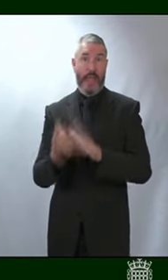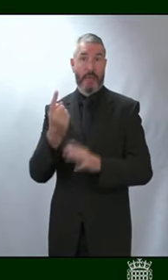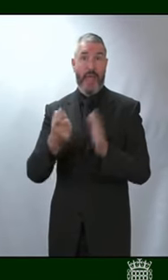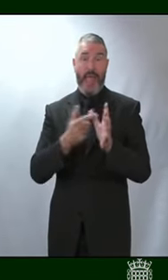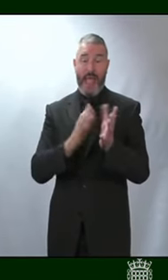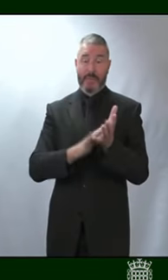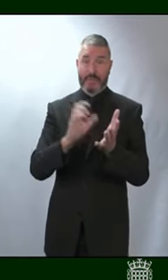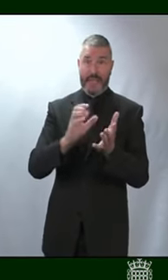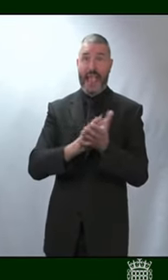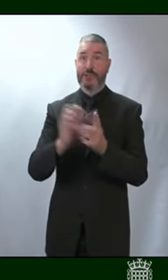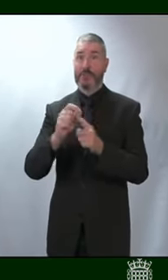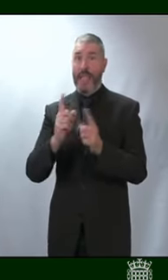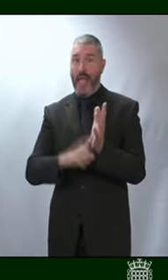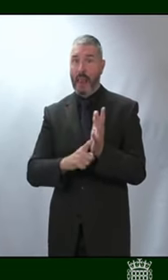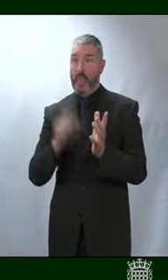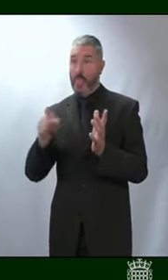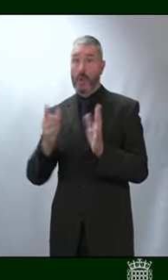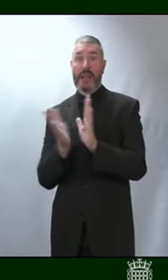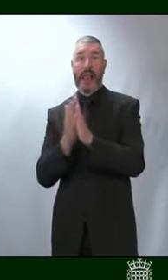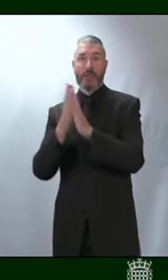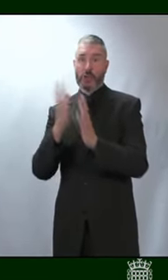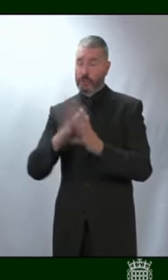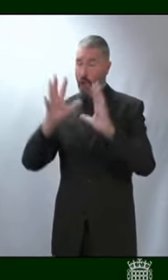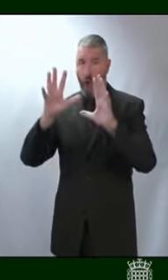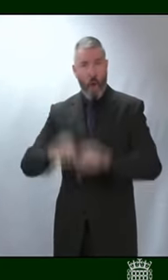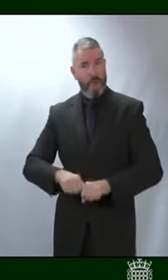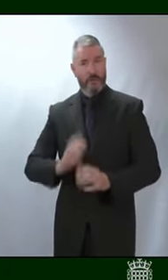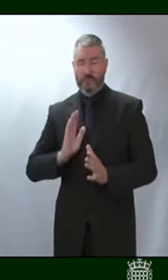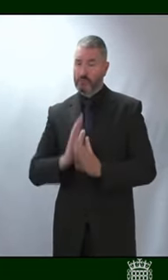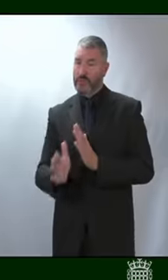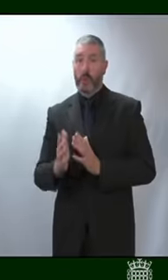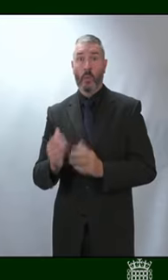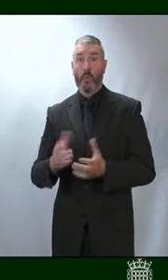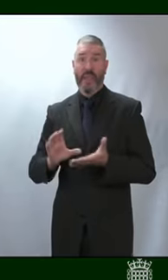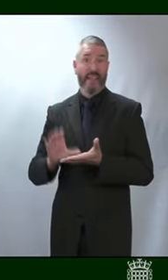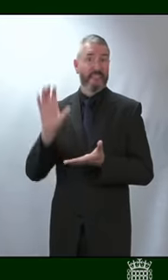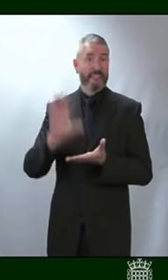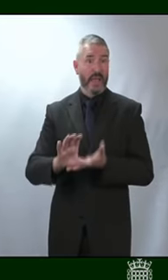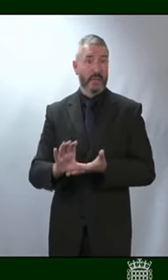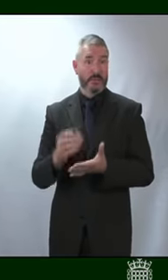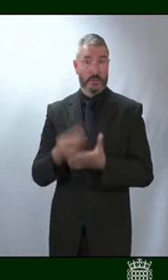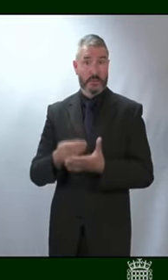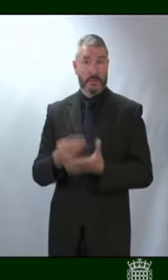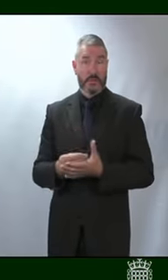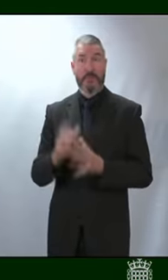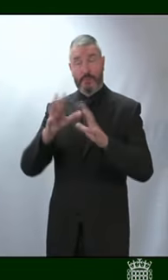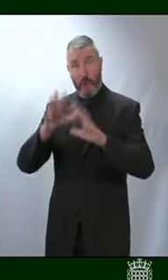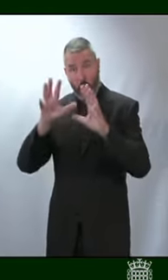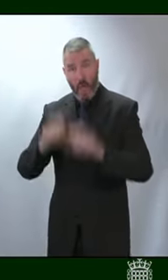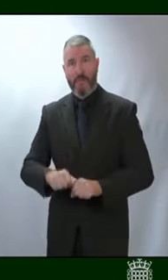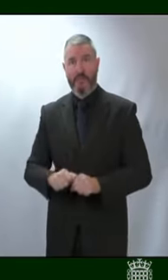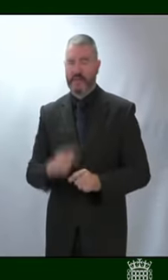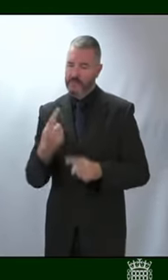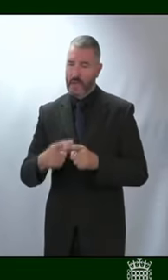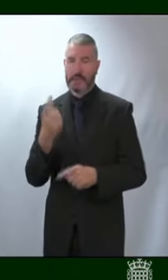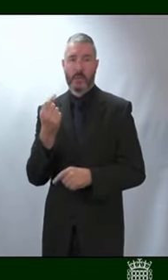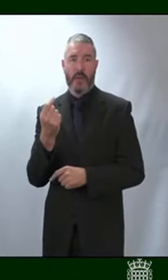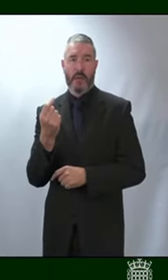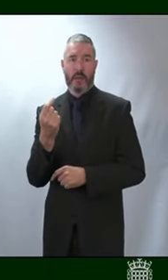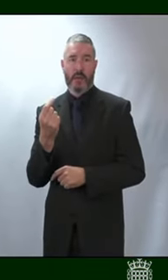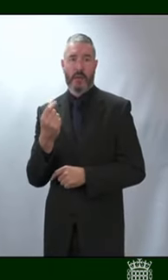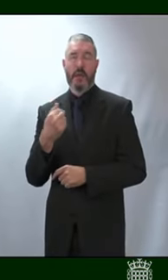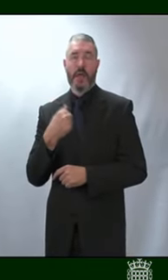HPL cladding, in my view, should come off as fast as possible when we are investing massively to achieve that as fast as we can. But